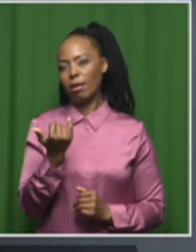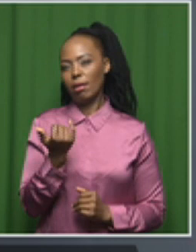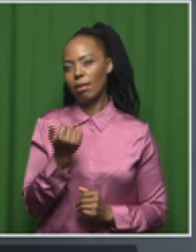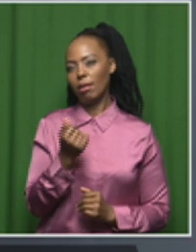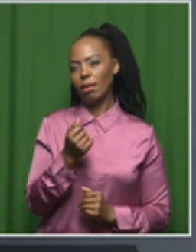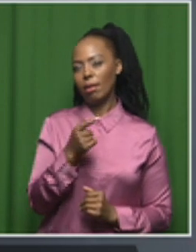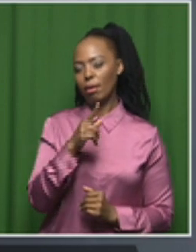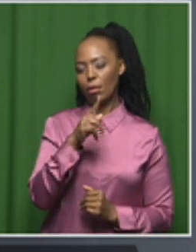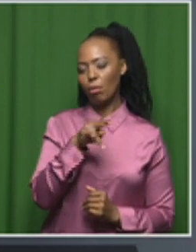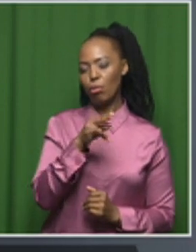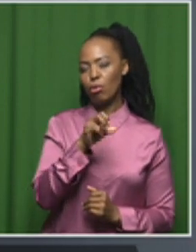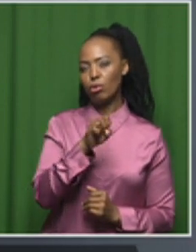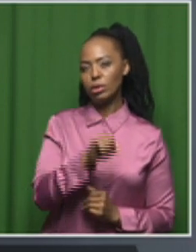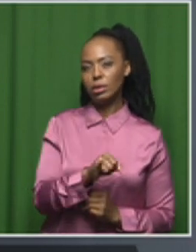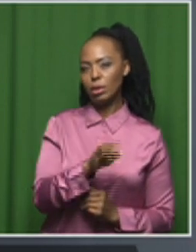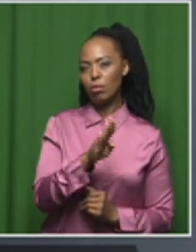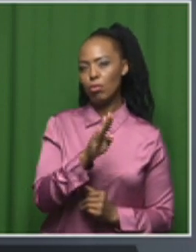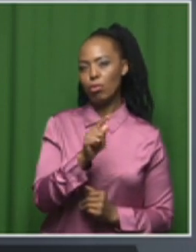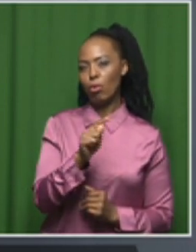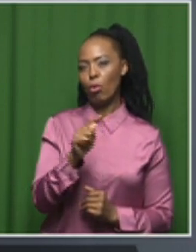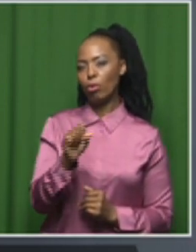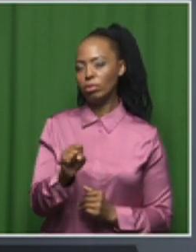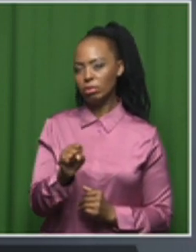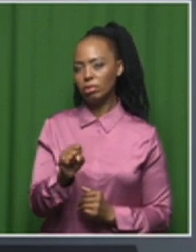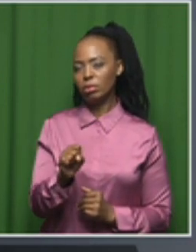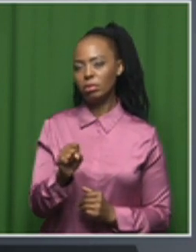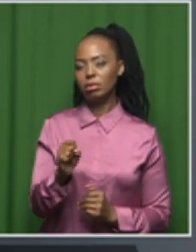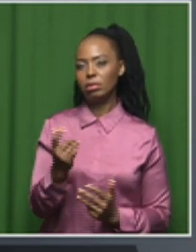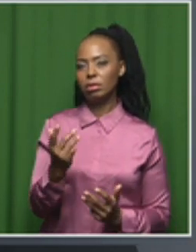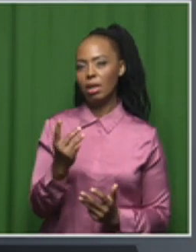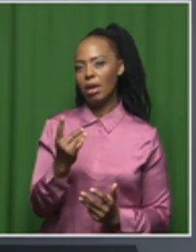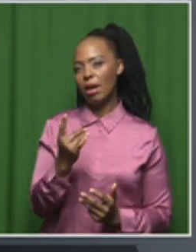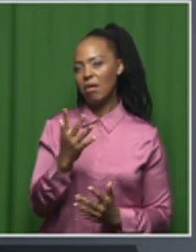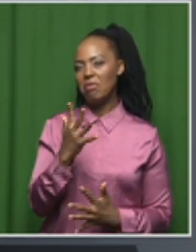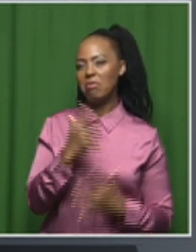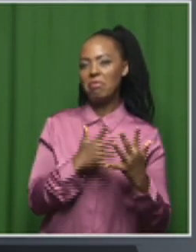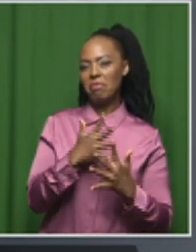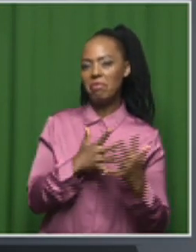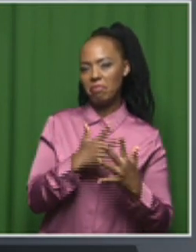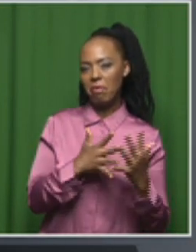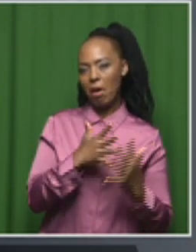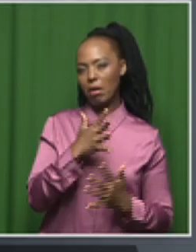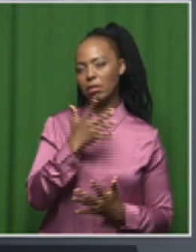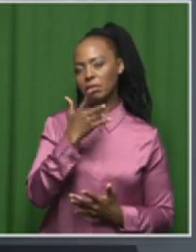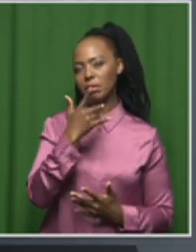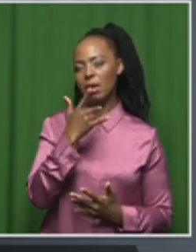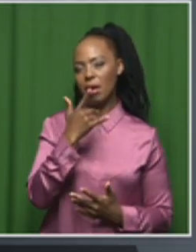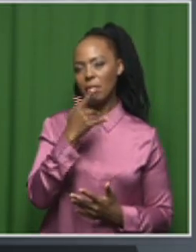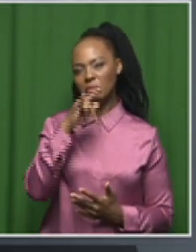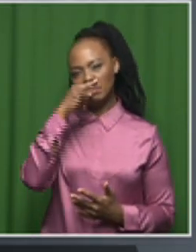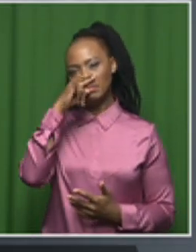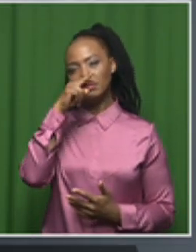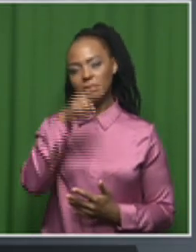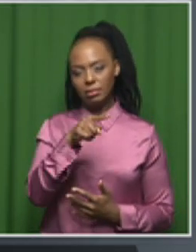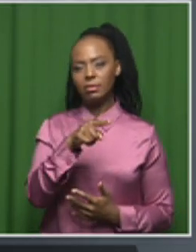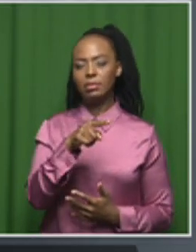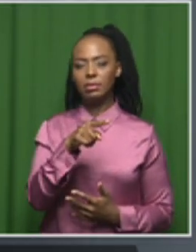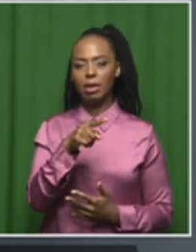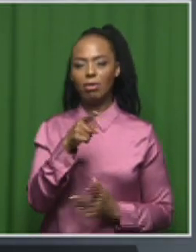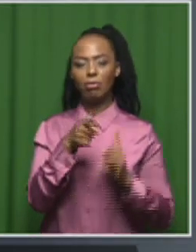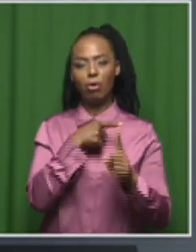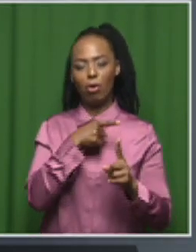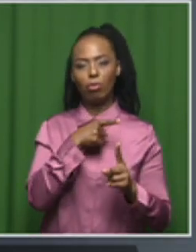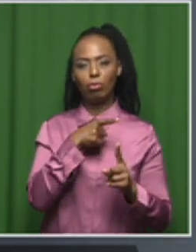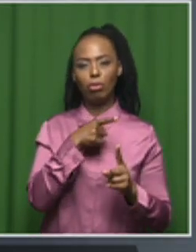it goes without saying. And a fun fact: Puss in Boots is fashioned out of the Zorro story as